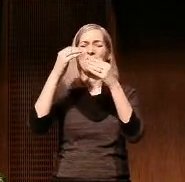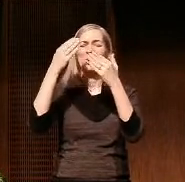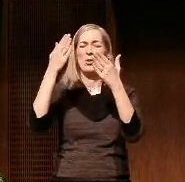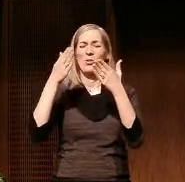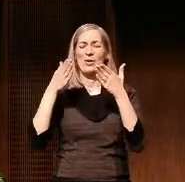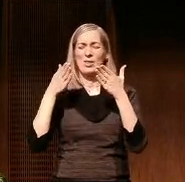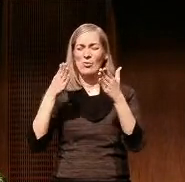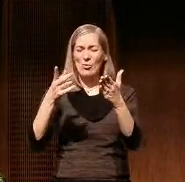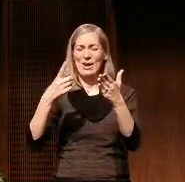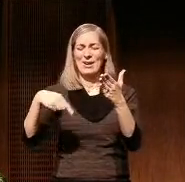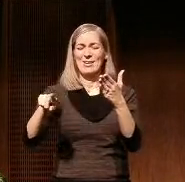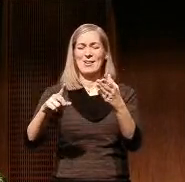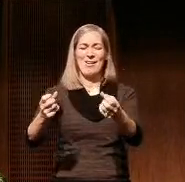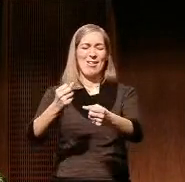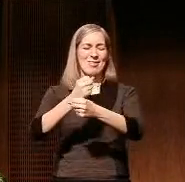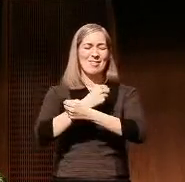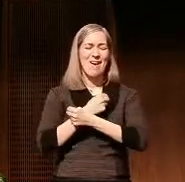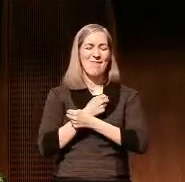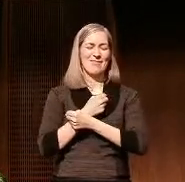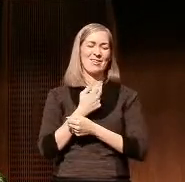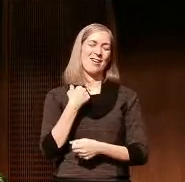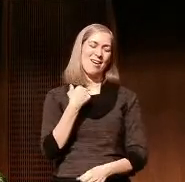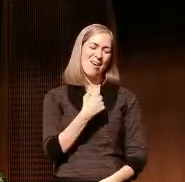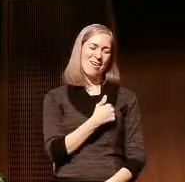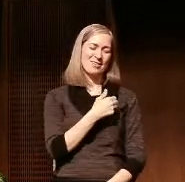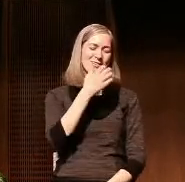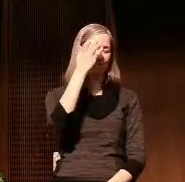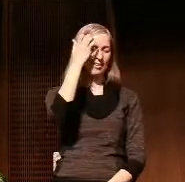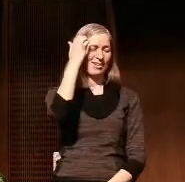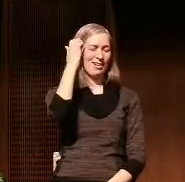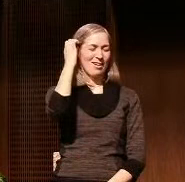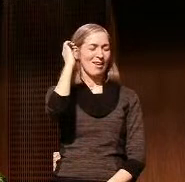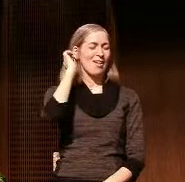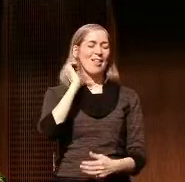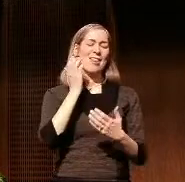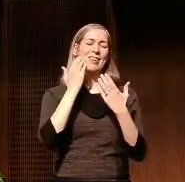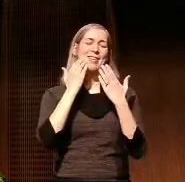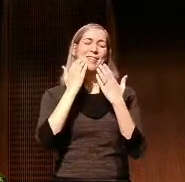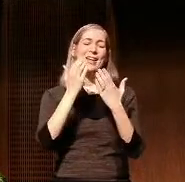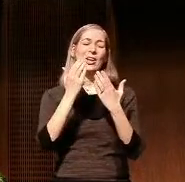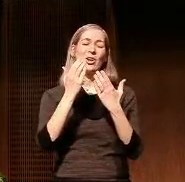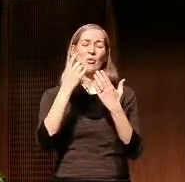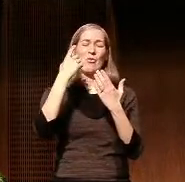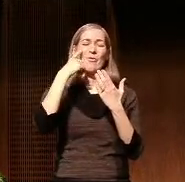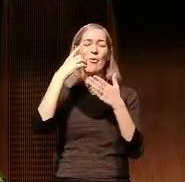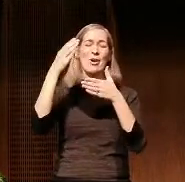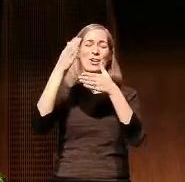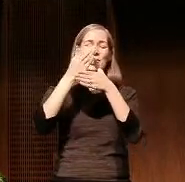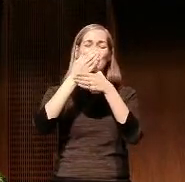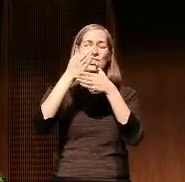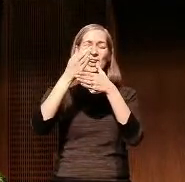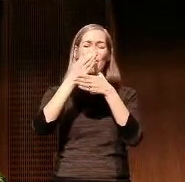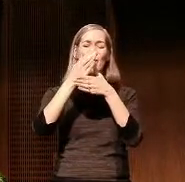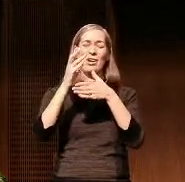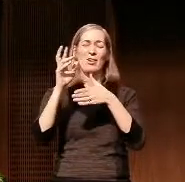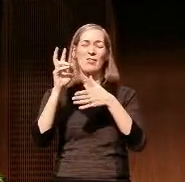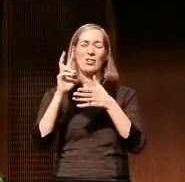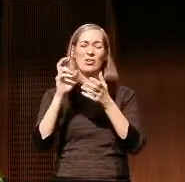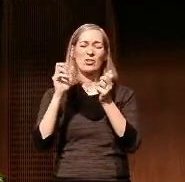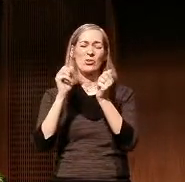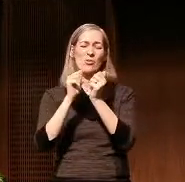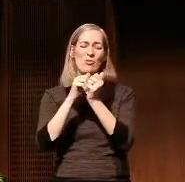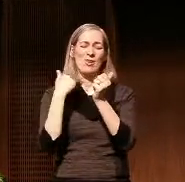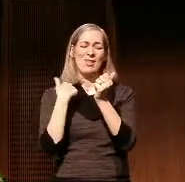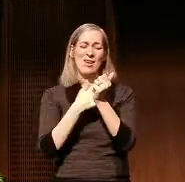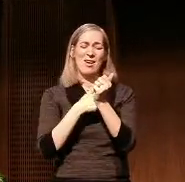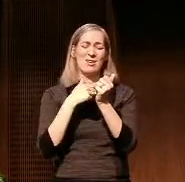loved us. We thank you for sharing him with us. He has impacted our